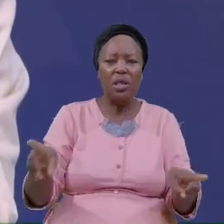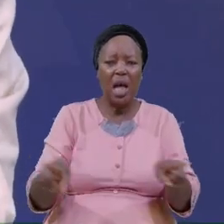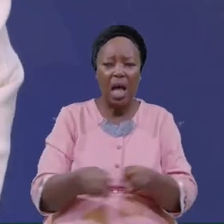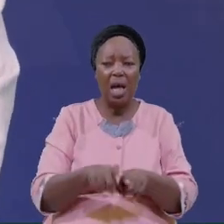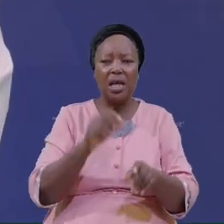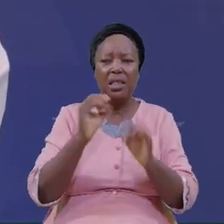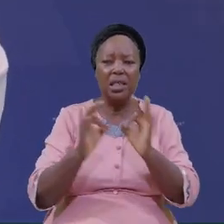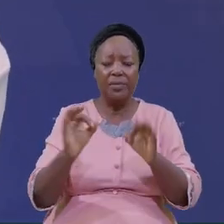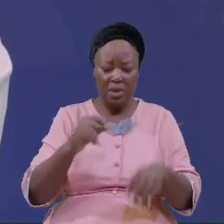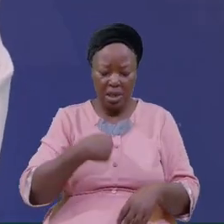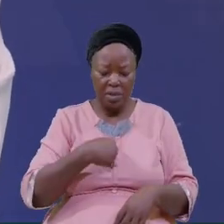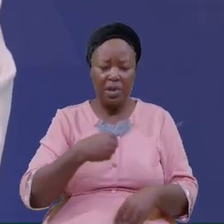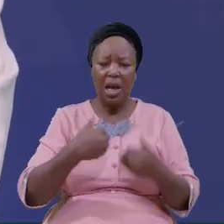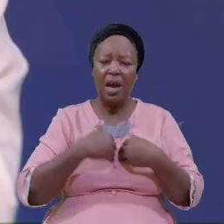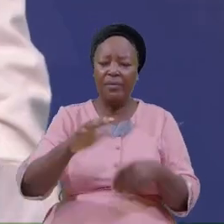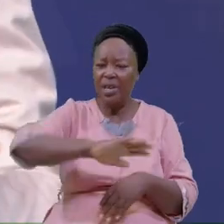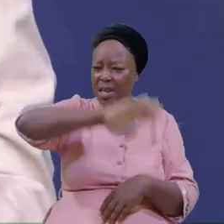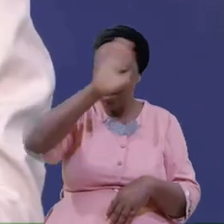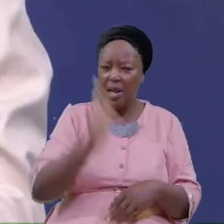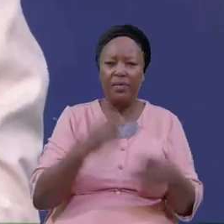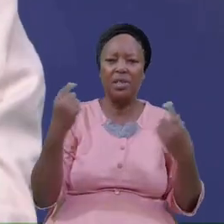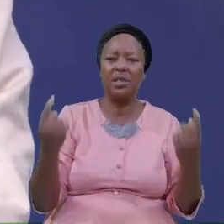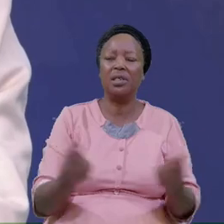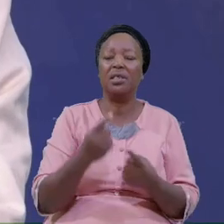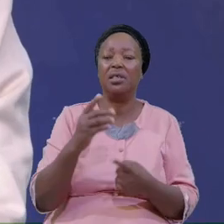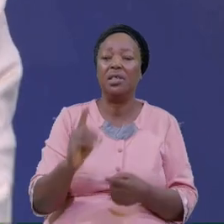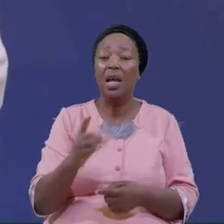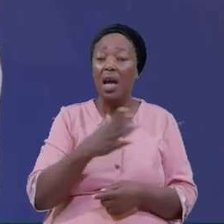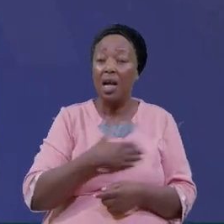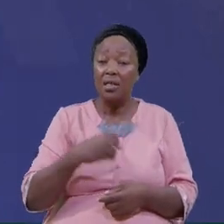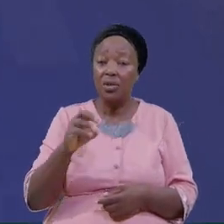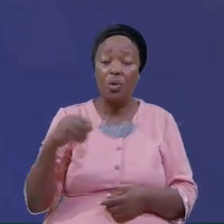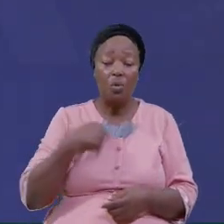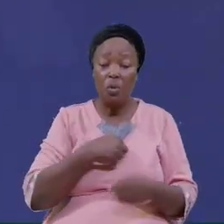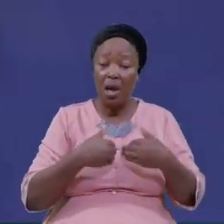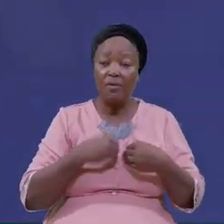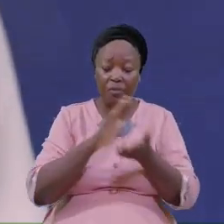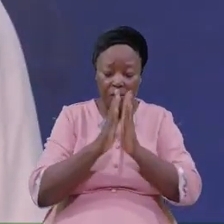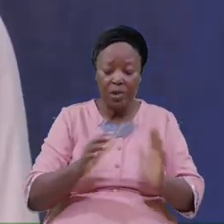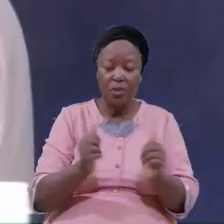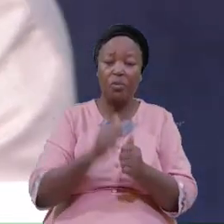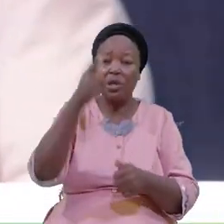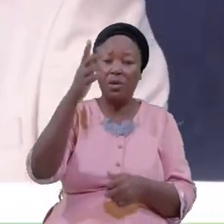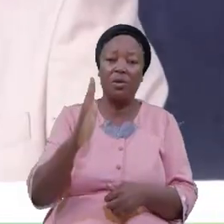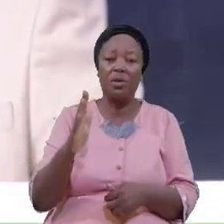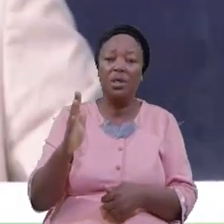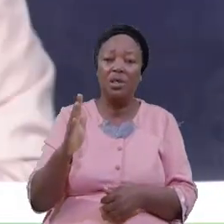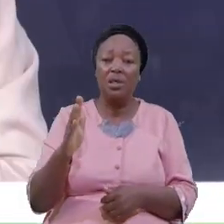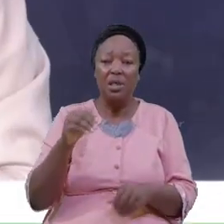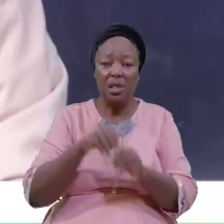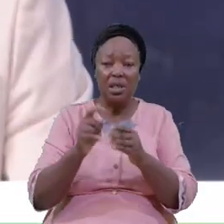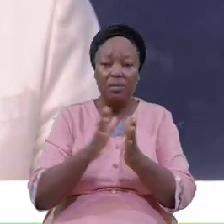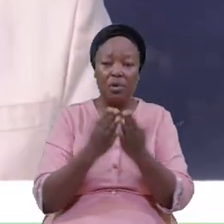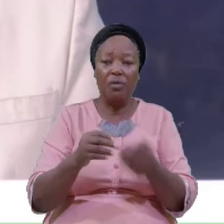never sinned. Juste comme si je n'ai jamais péché. And so we have peace with God. Et donc nous avons la paix avec Isaiah Dieu. Isaiah chapter